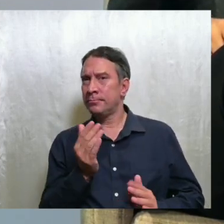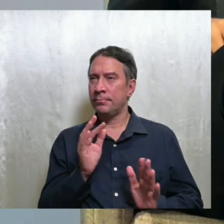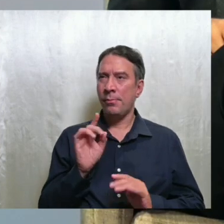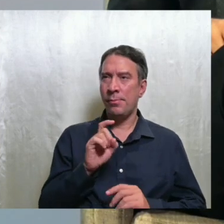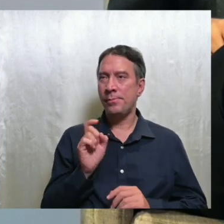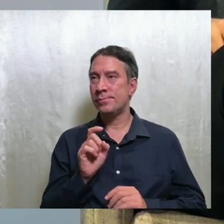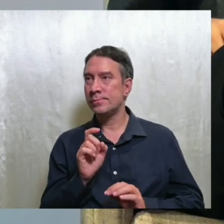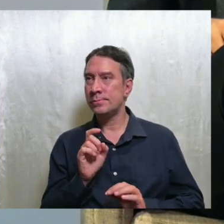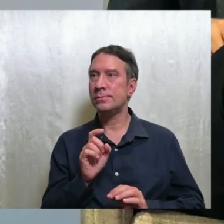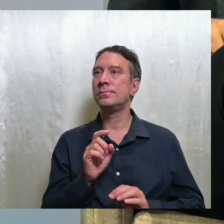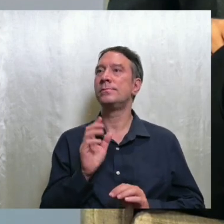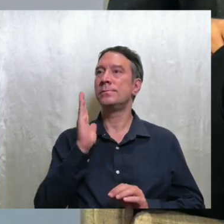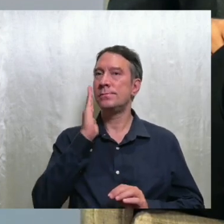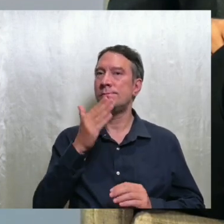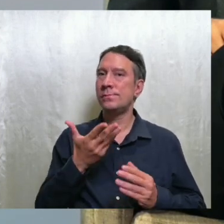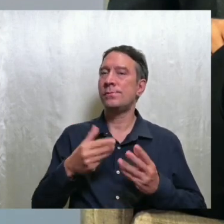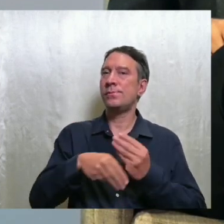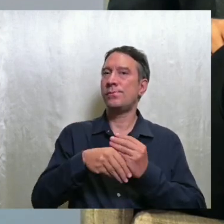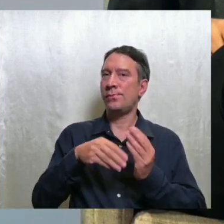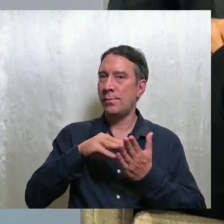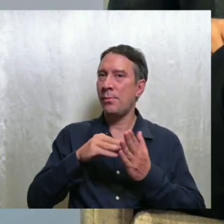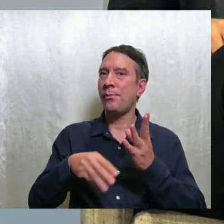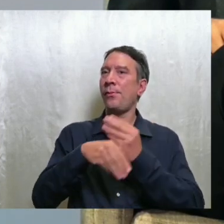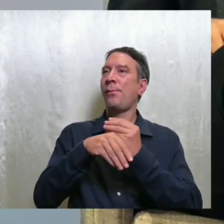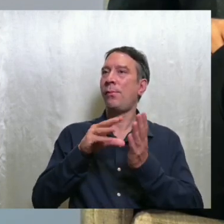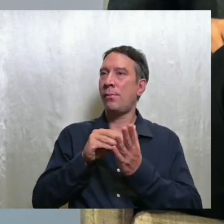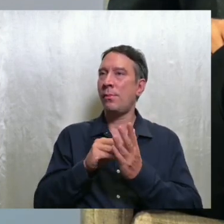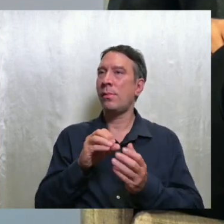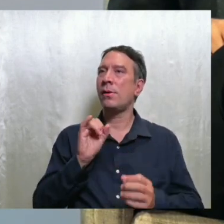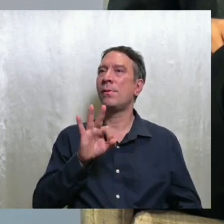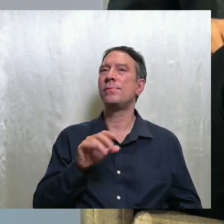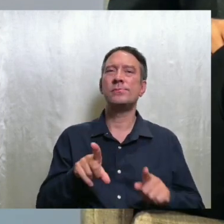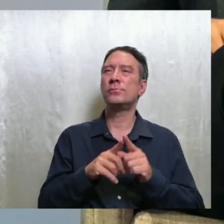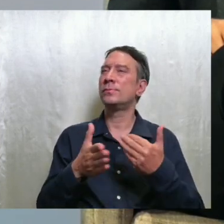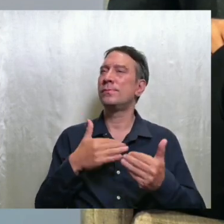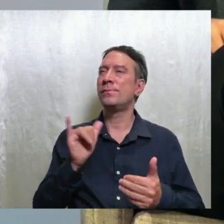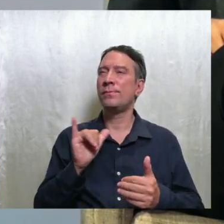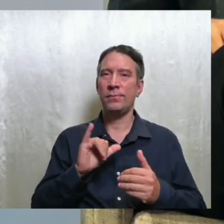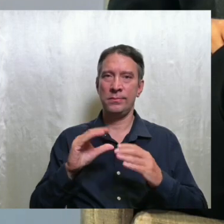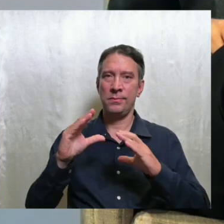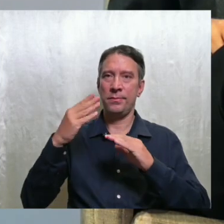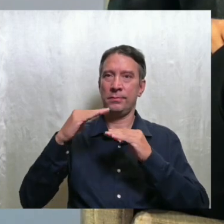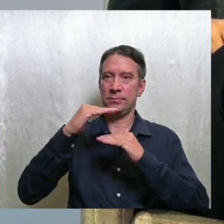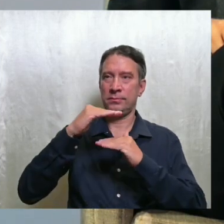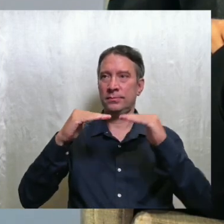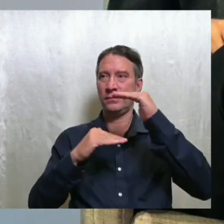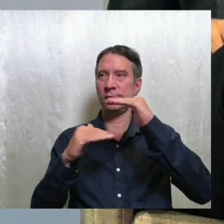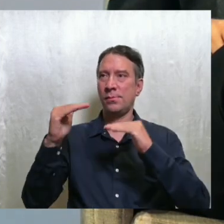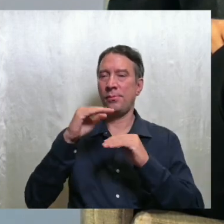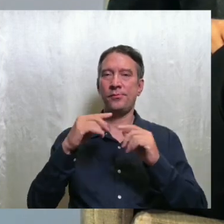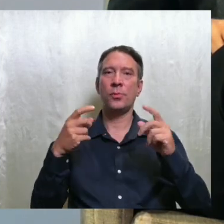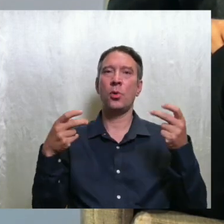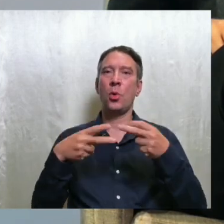submitted, they can get, that's the right way to do it. But before submission, it's just the feedbacks, which is more human. And again, it